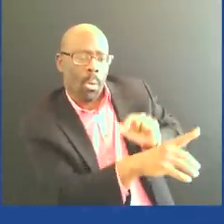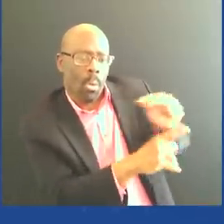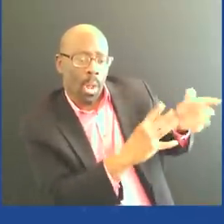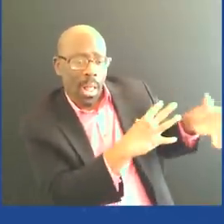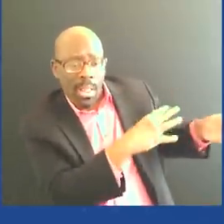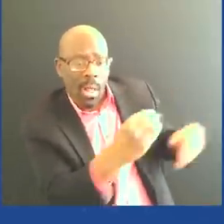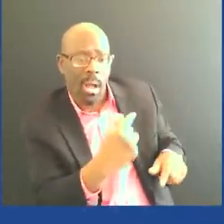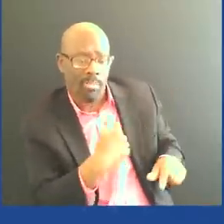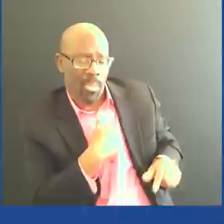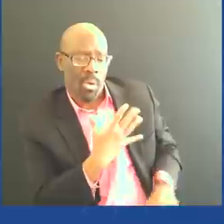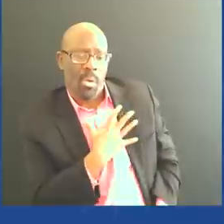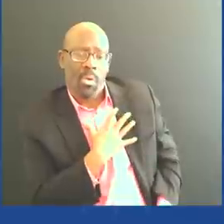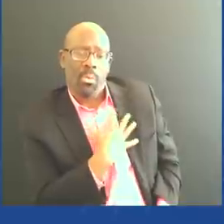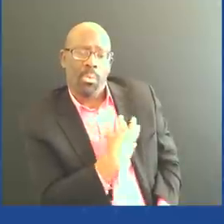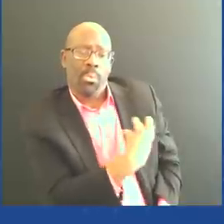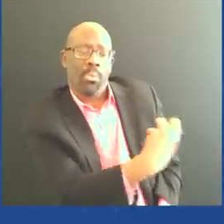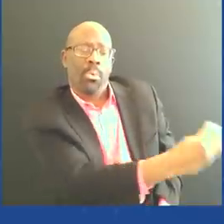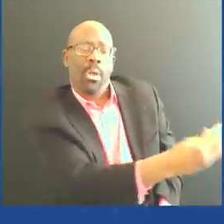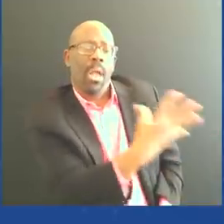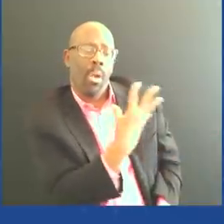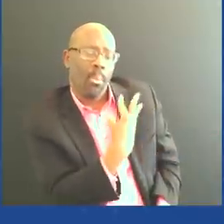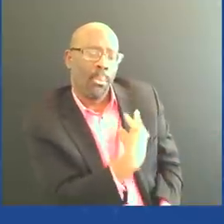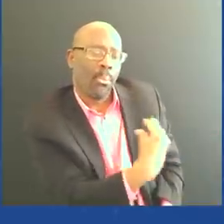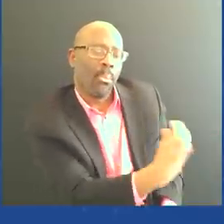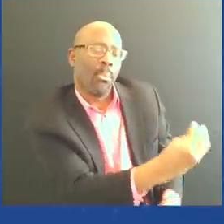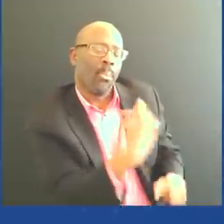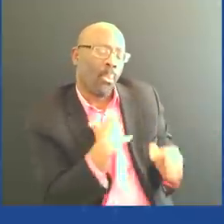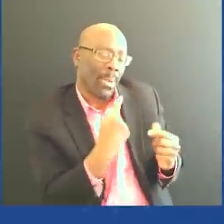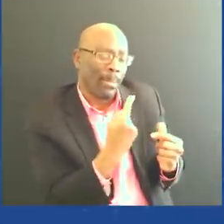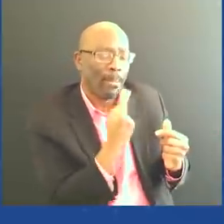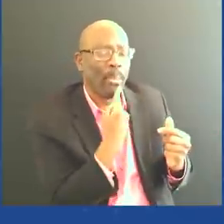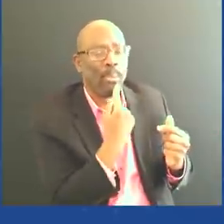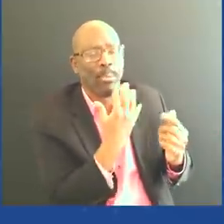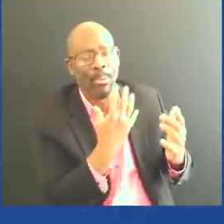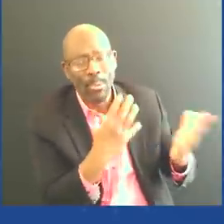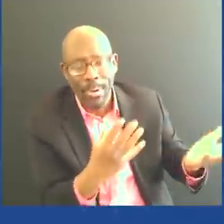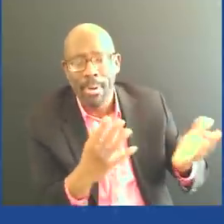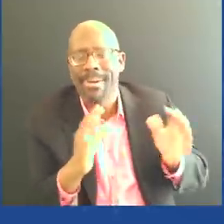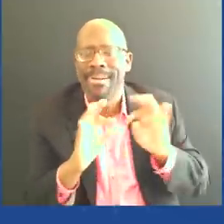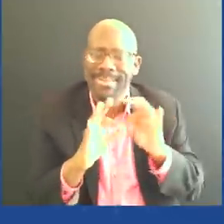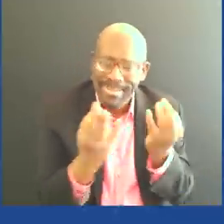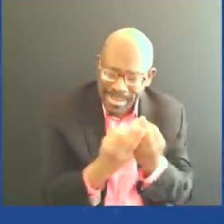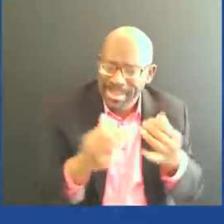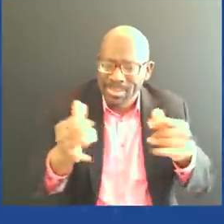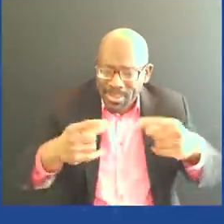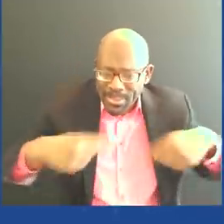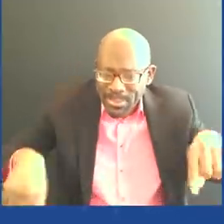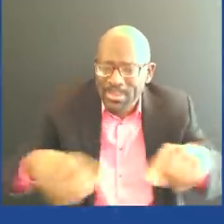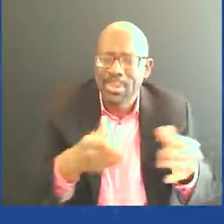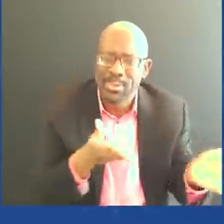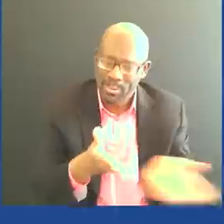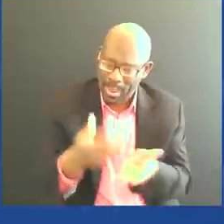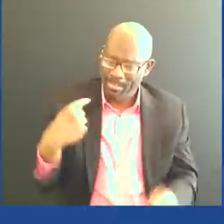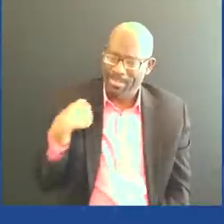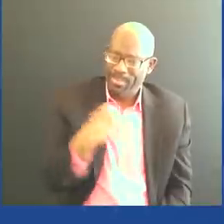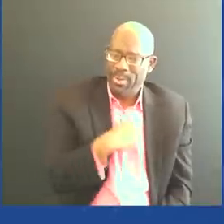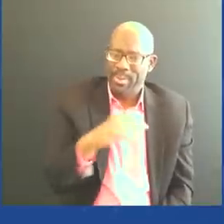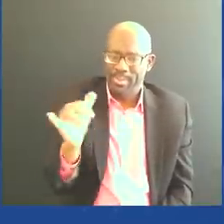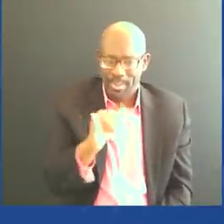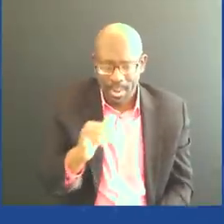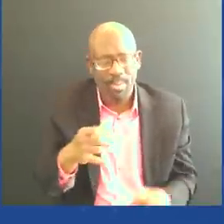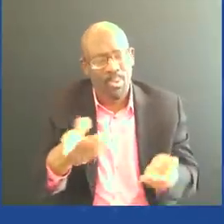too serve our nation. And as we look at this warship, we see its steel bulkheads